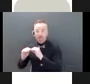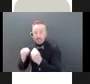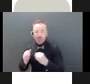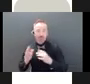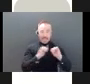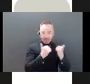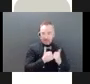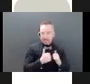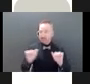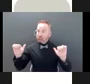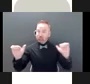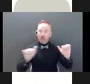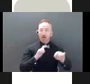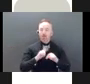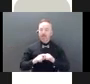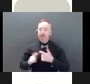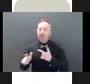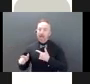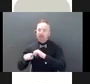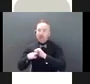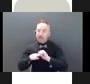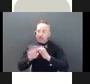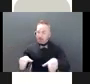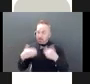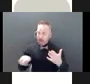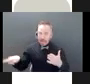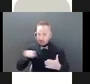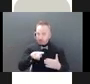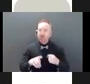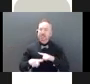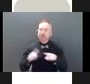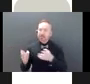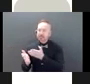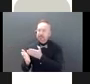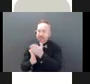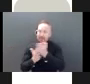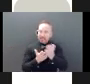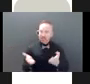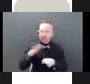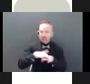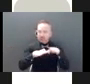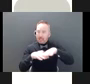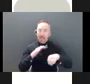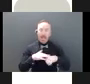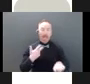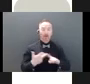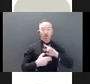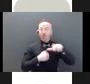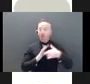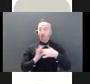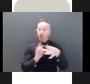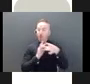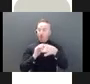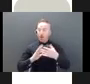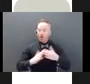staff within different various sectors. And we play a role in trying to coordinate community services to enhance the